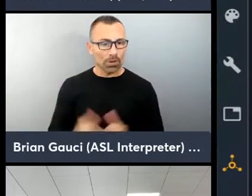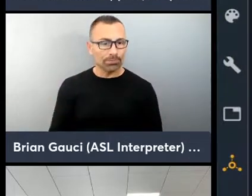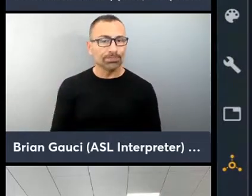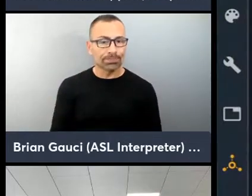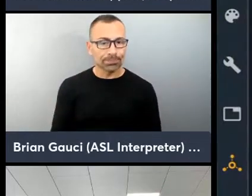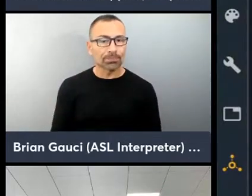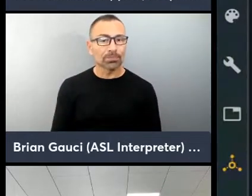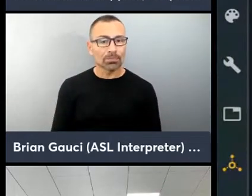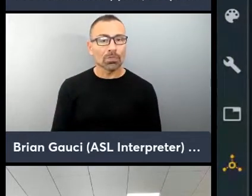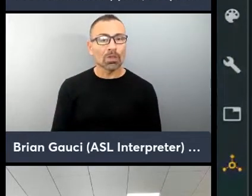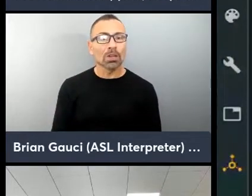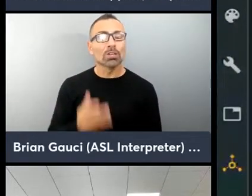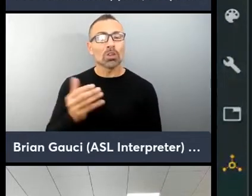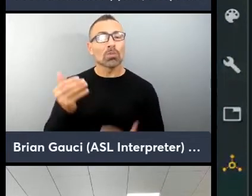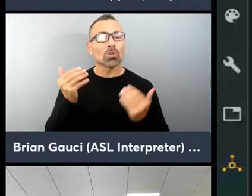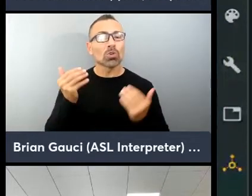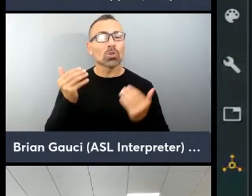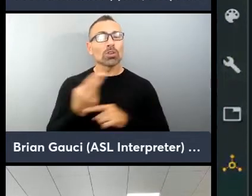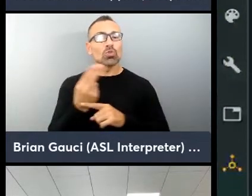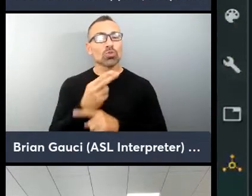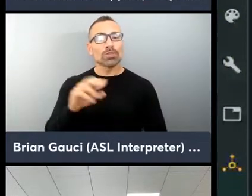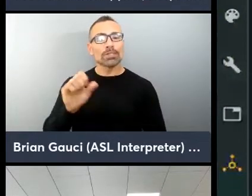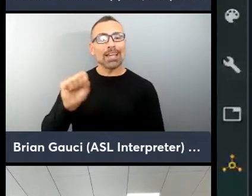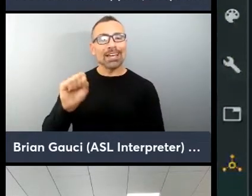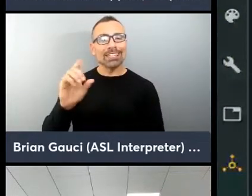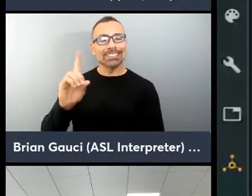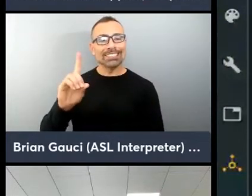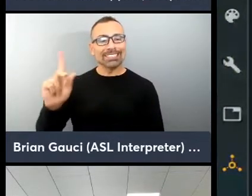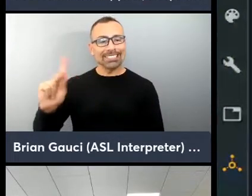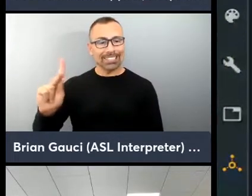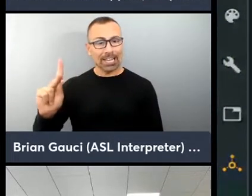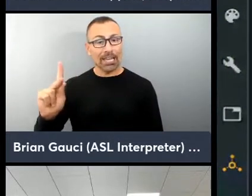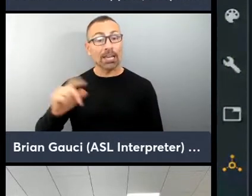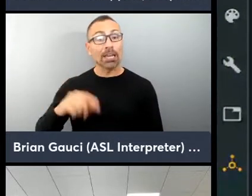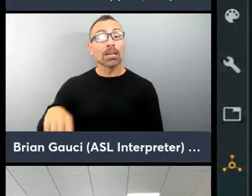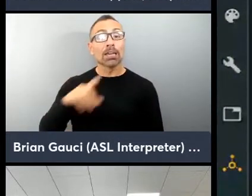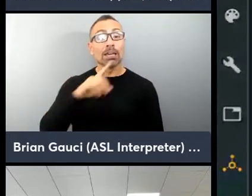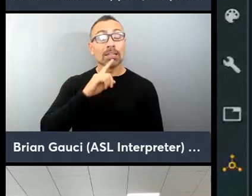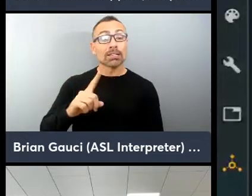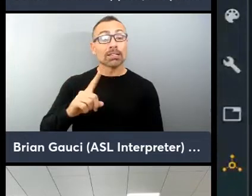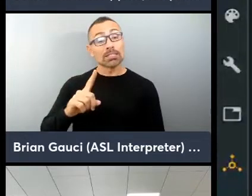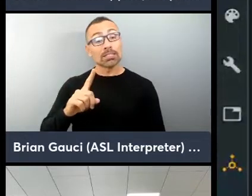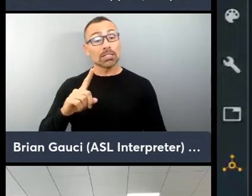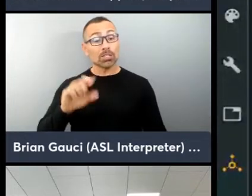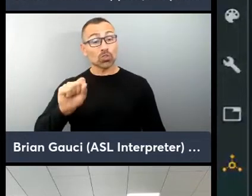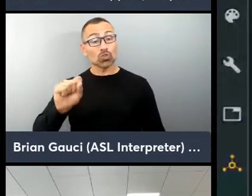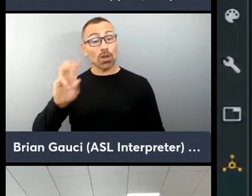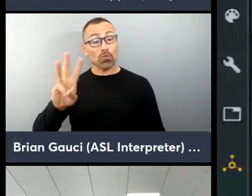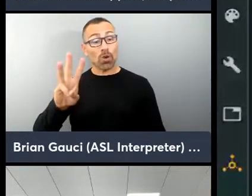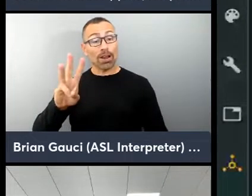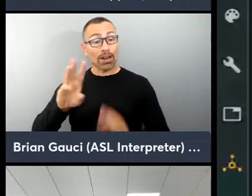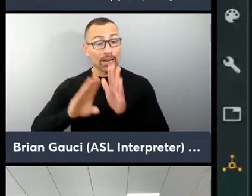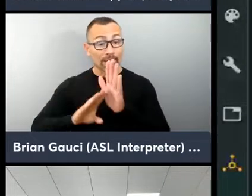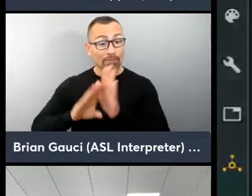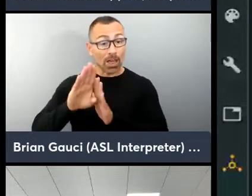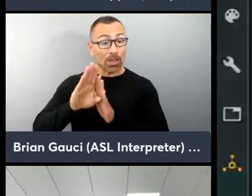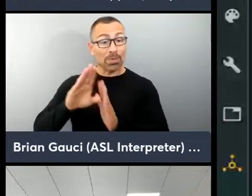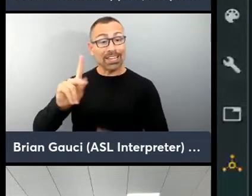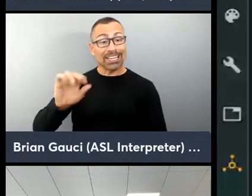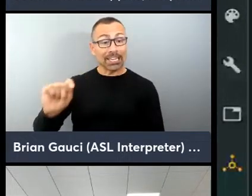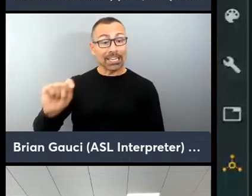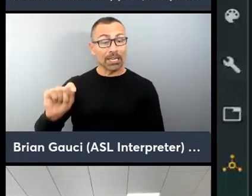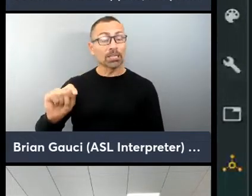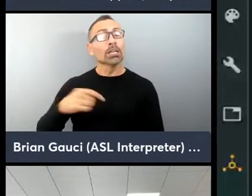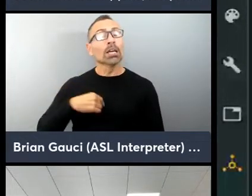the SDK. So this is the software development kit, which has a method called ingest. And what I'm doing is